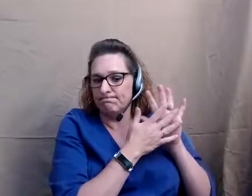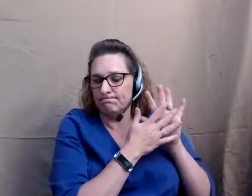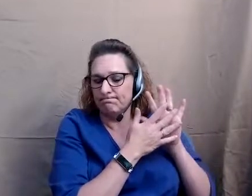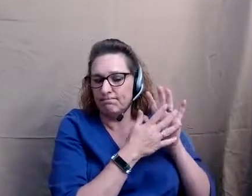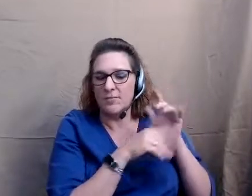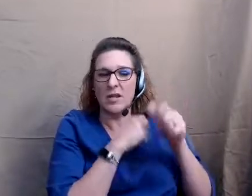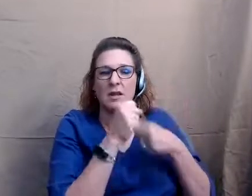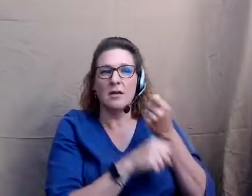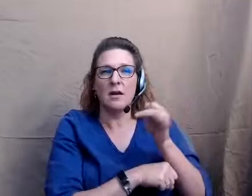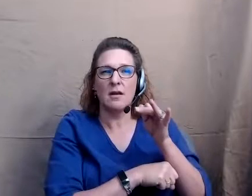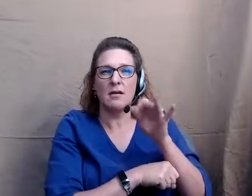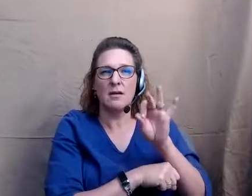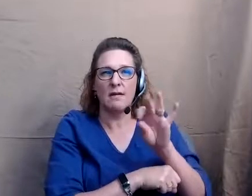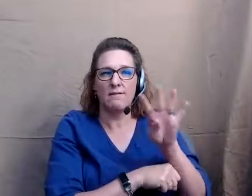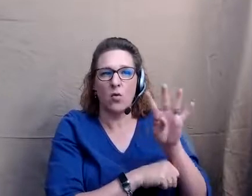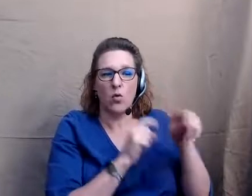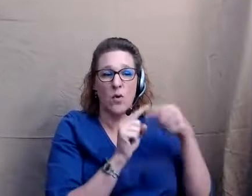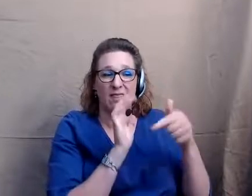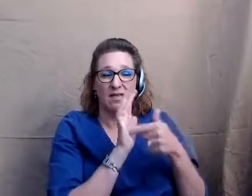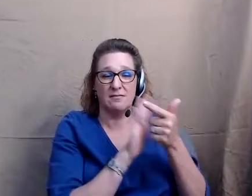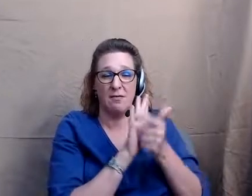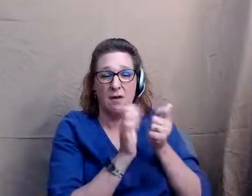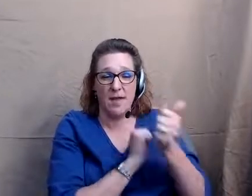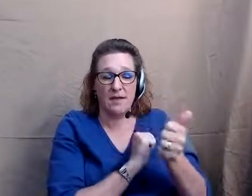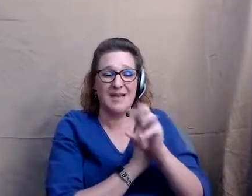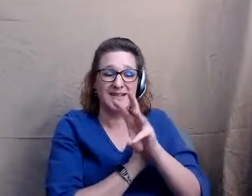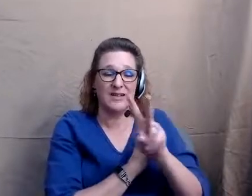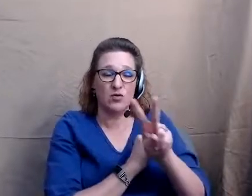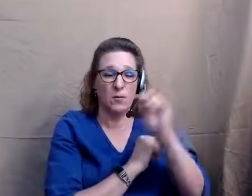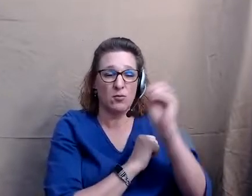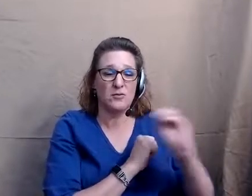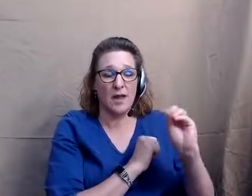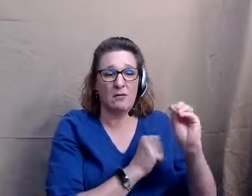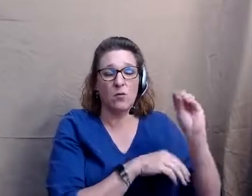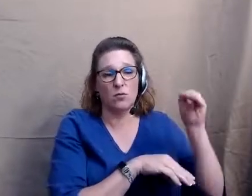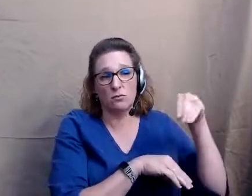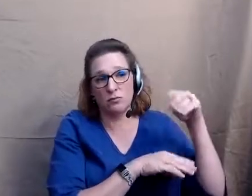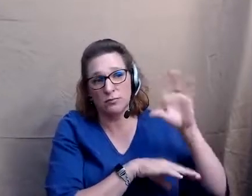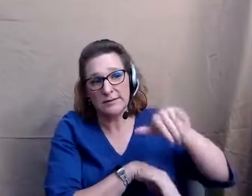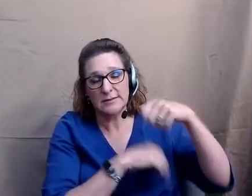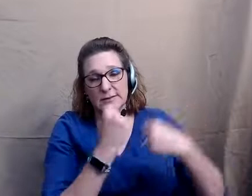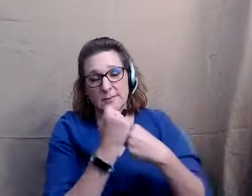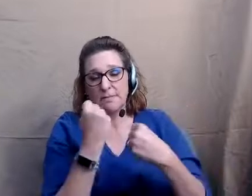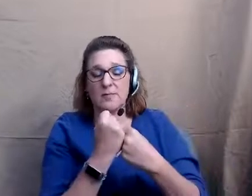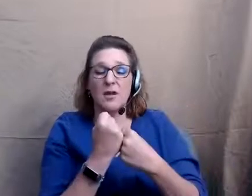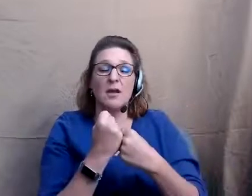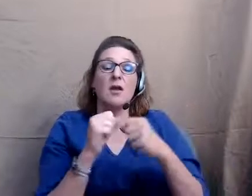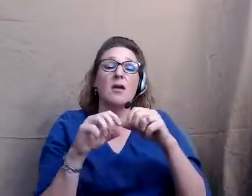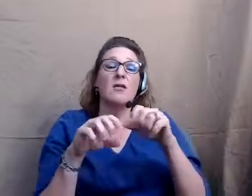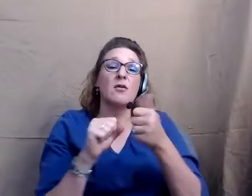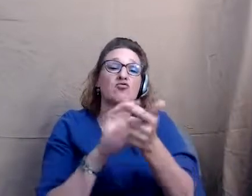when VAWA was first passed, 62% of VAWA's funds went to the criminal legal system. That prioritization has